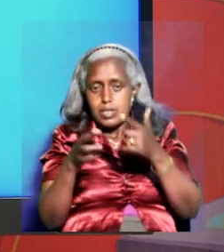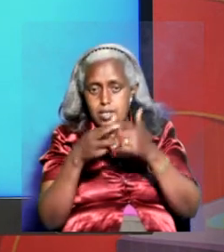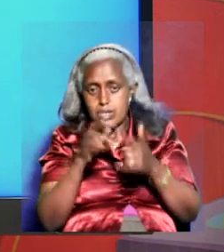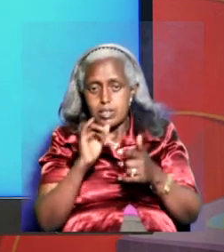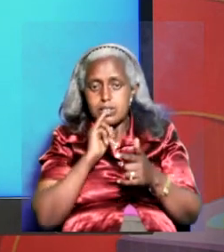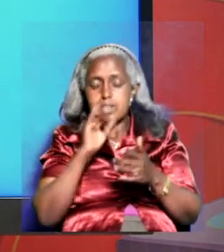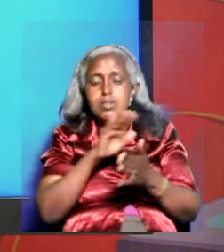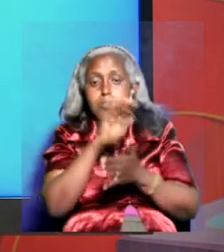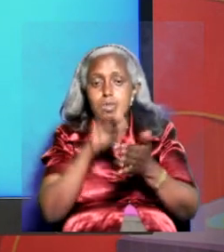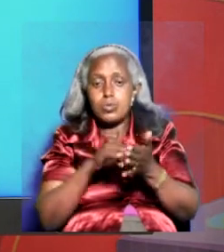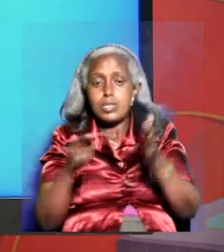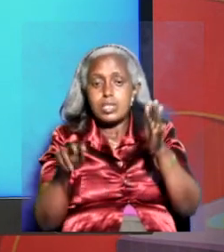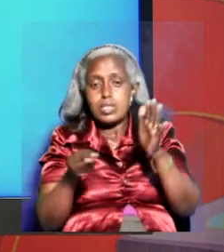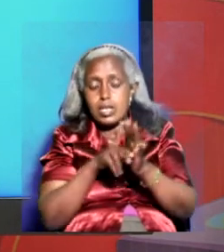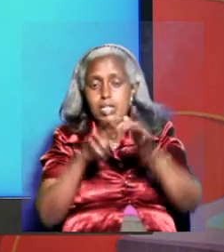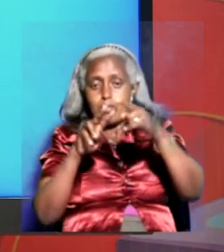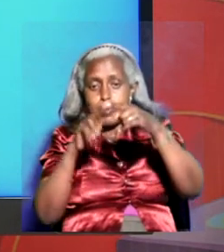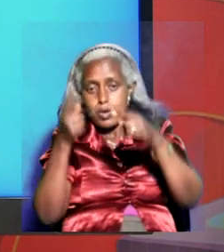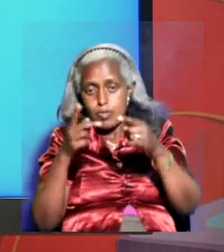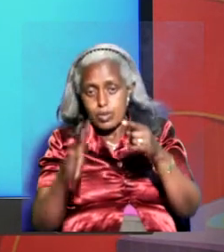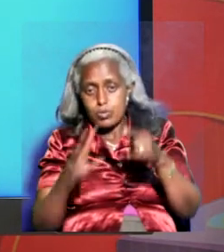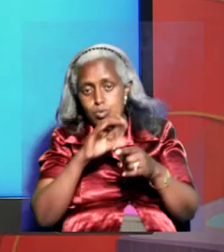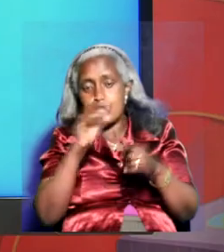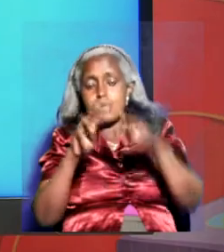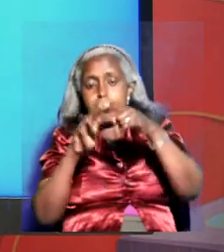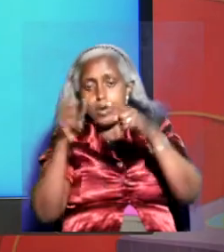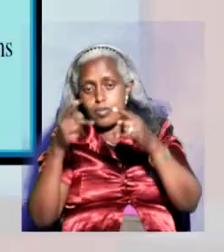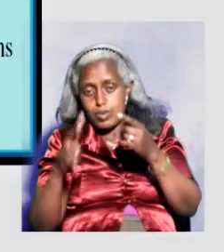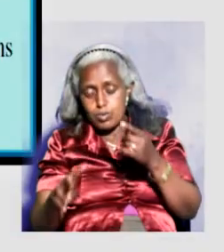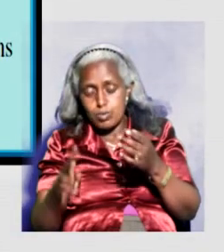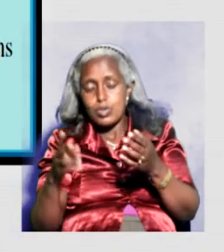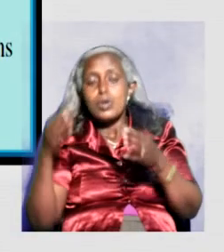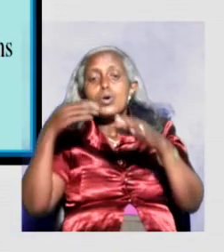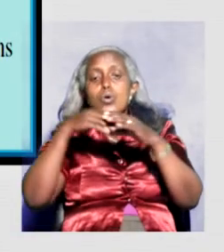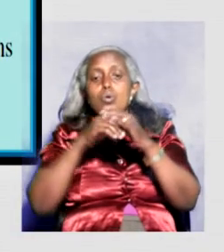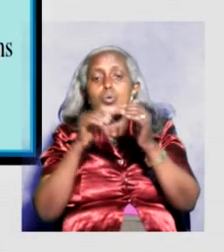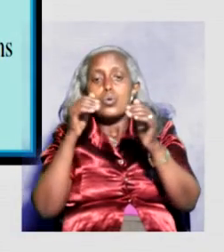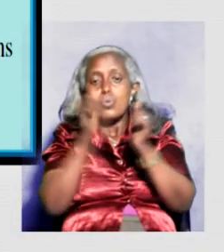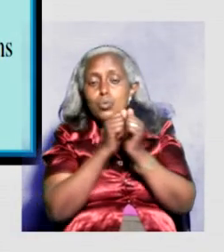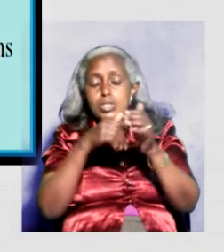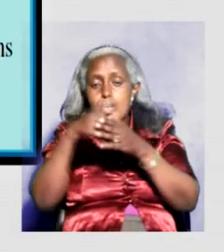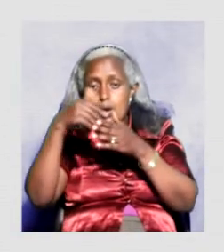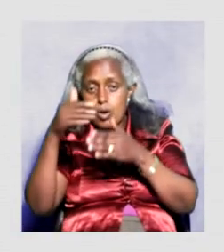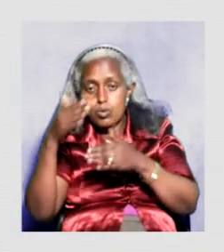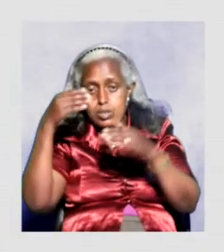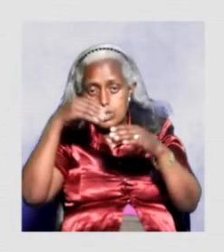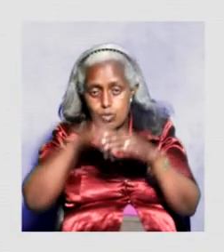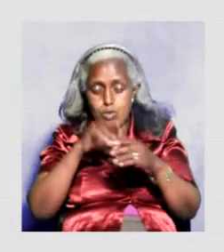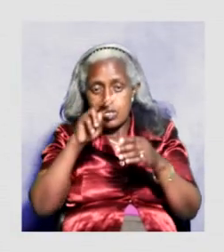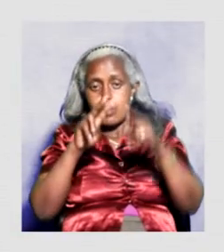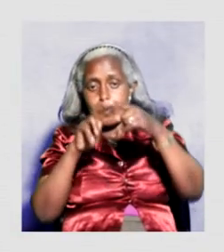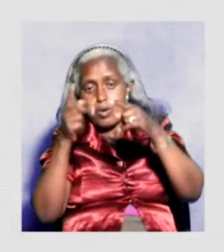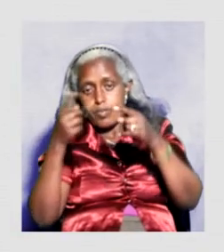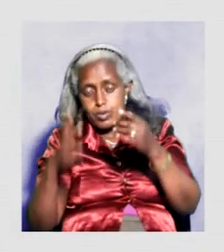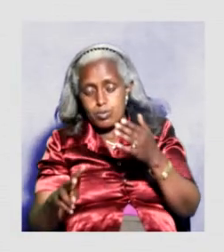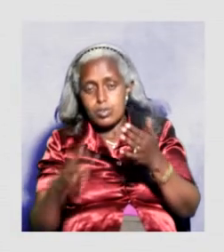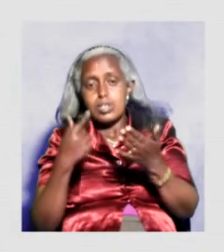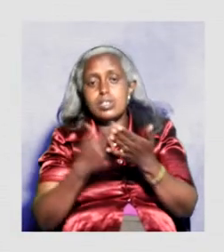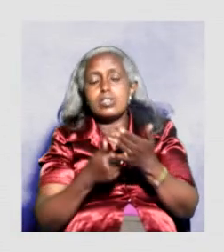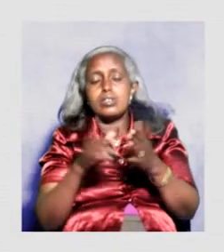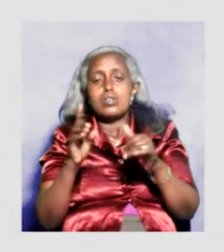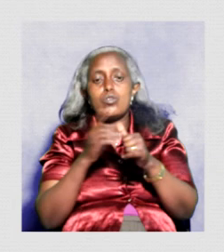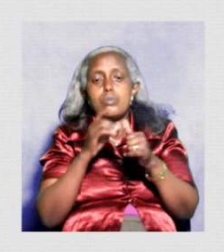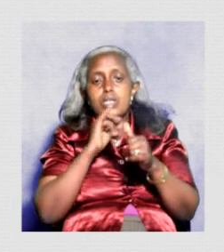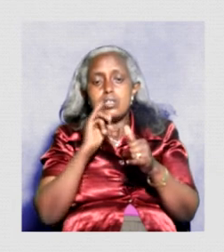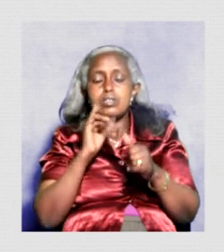between negative pi over 2 and pi over 2 without including pi over 2 and negative pi over 2. So the domain of tan inverse is this